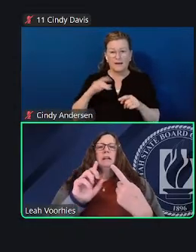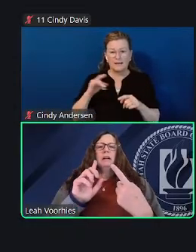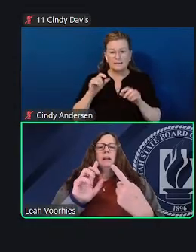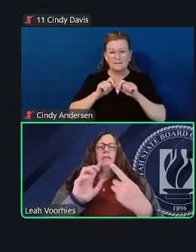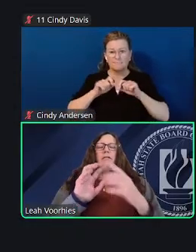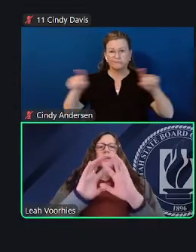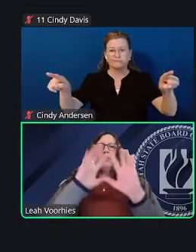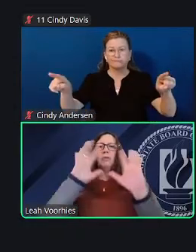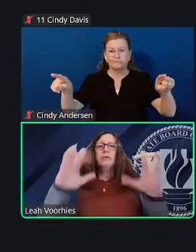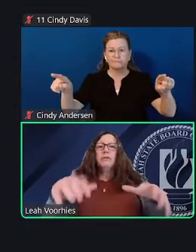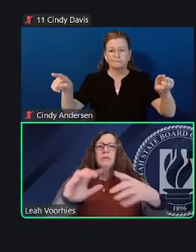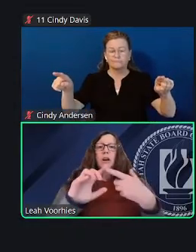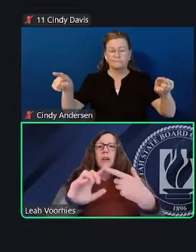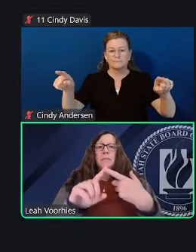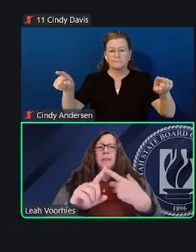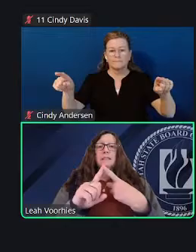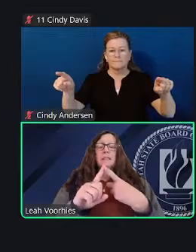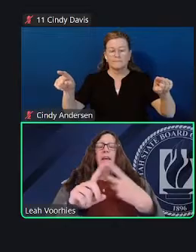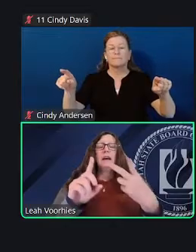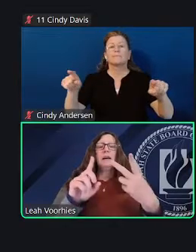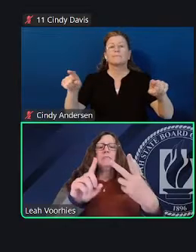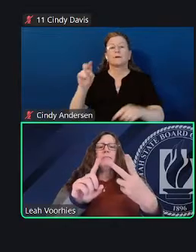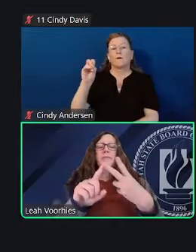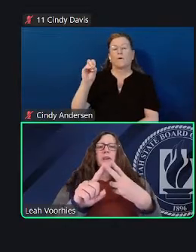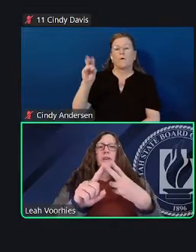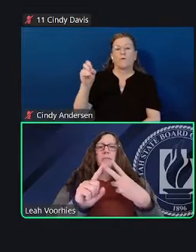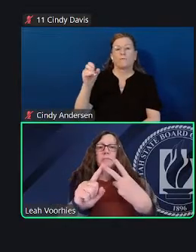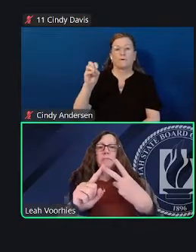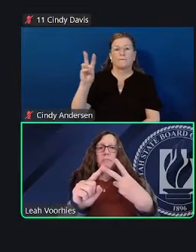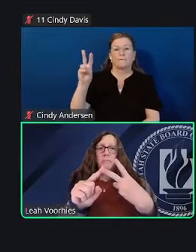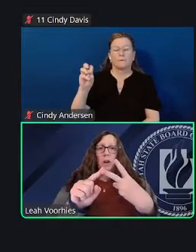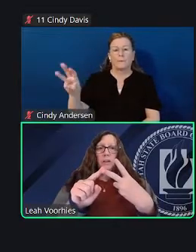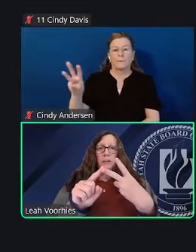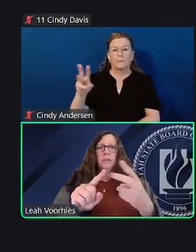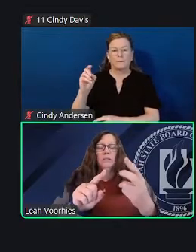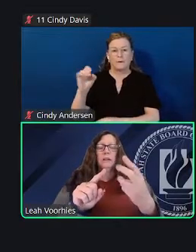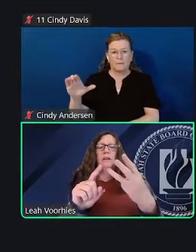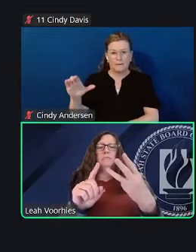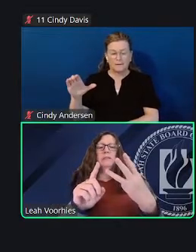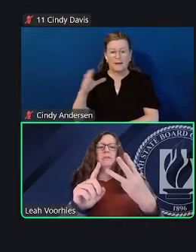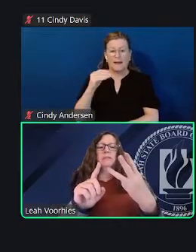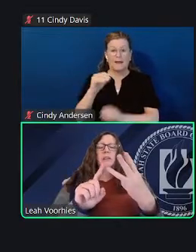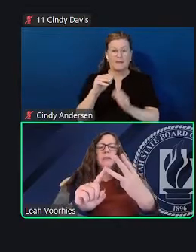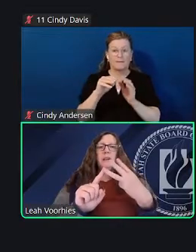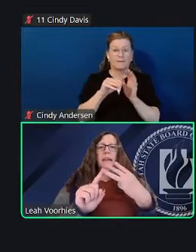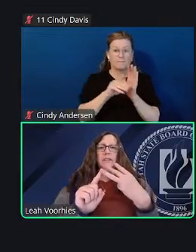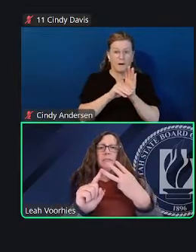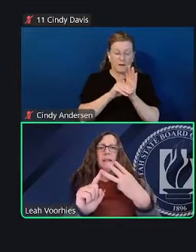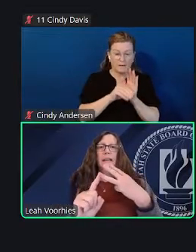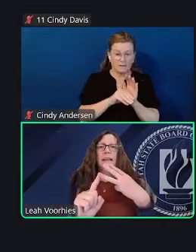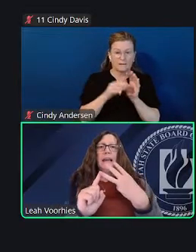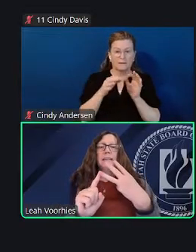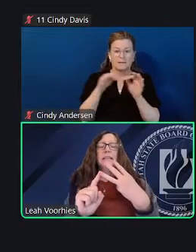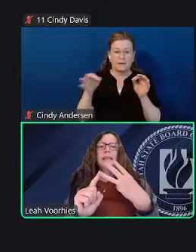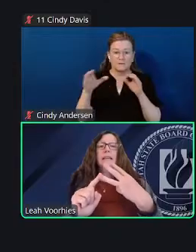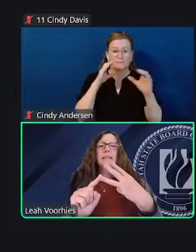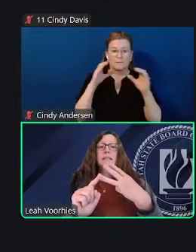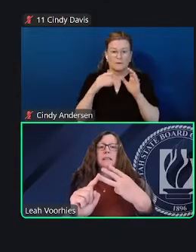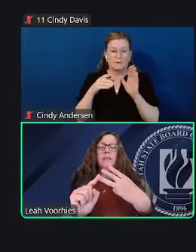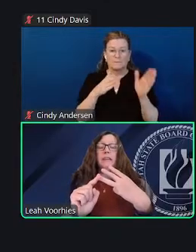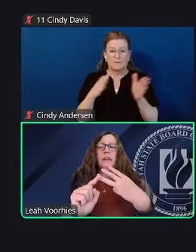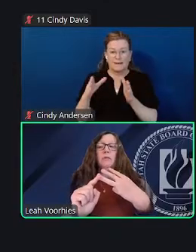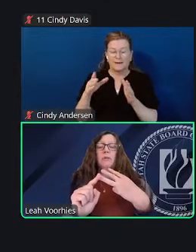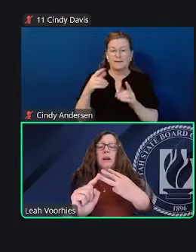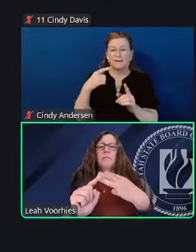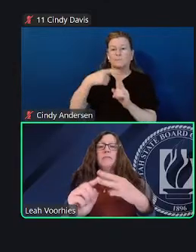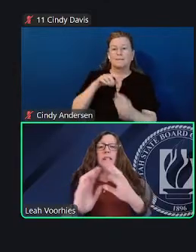the overview document, the model language and communication plan, and a link